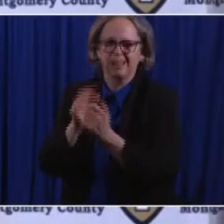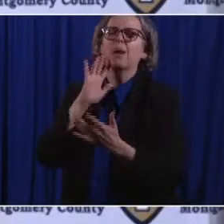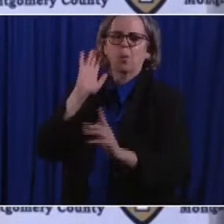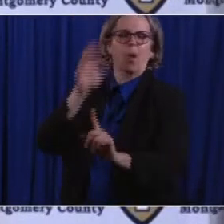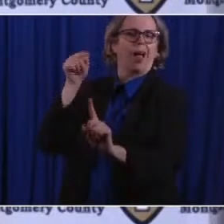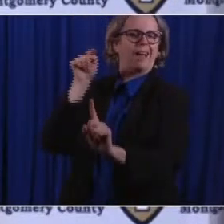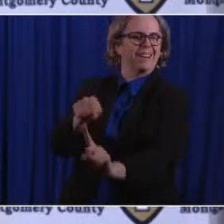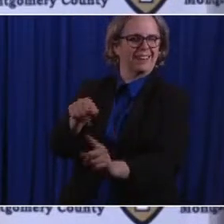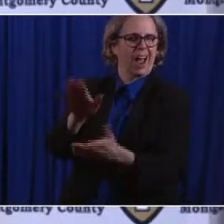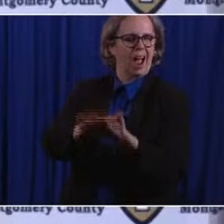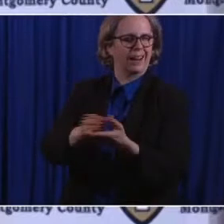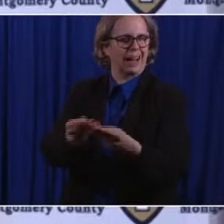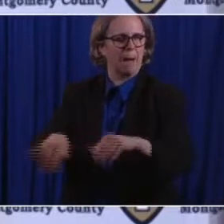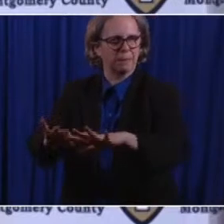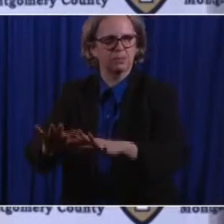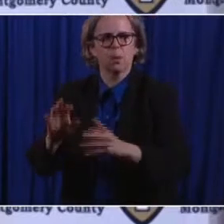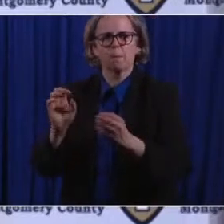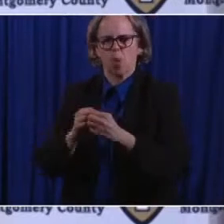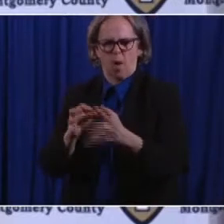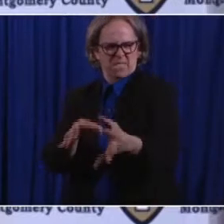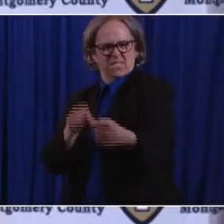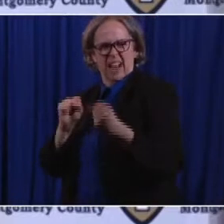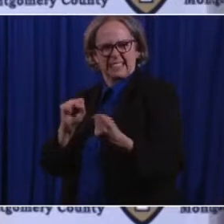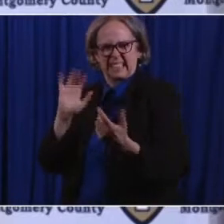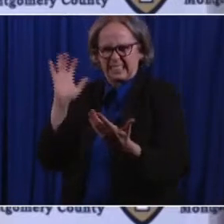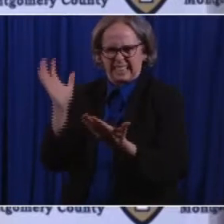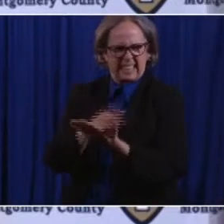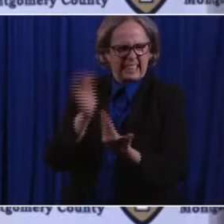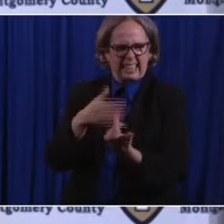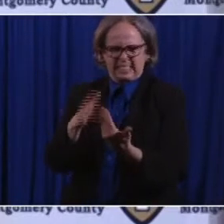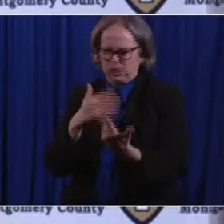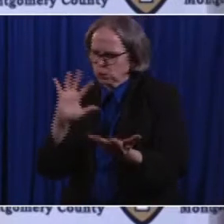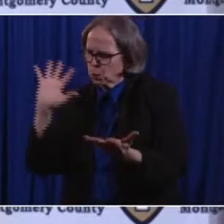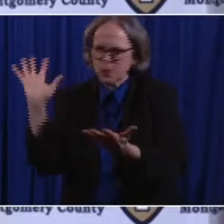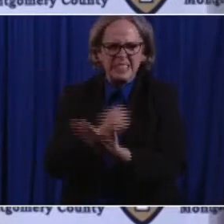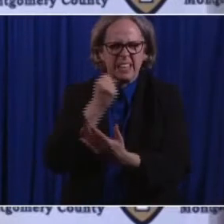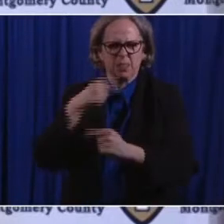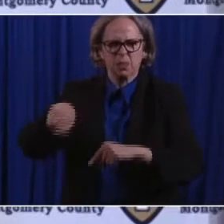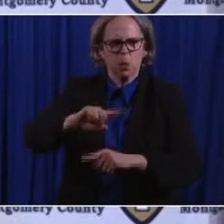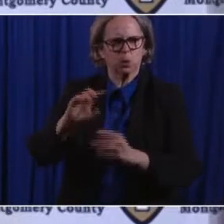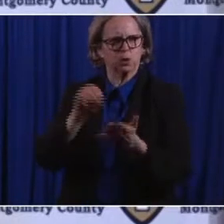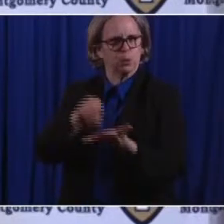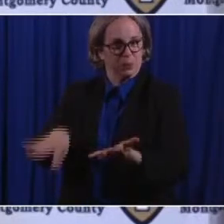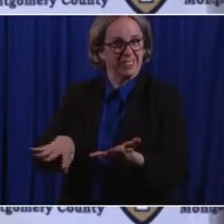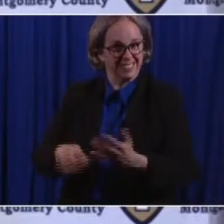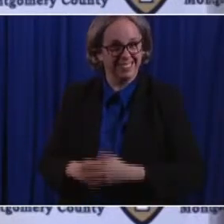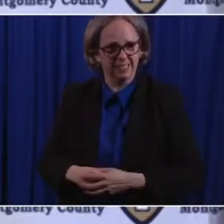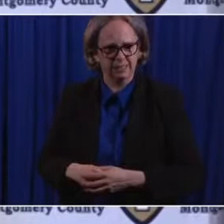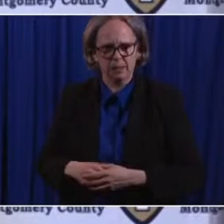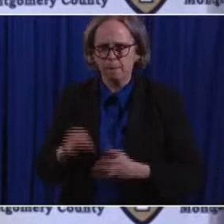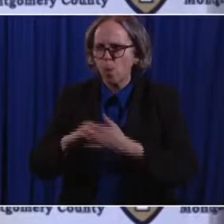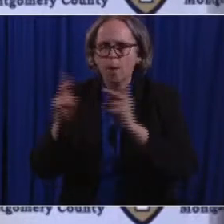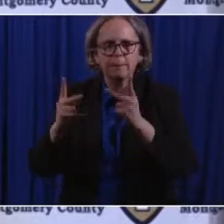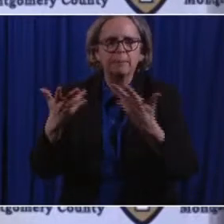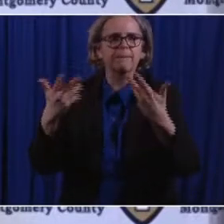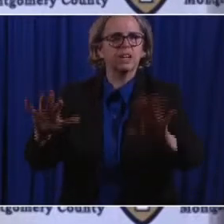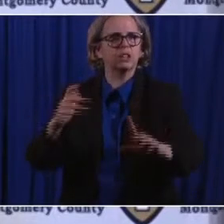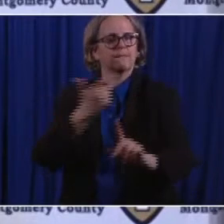of that group of Ohio citizens who get the vaccine.